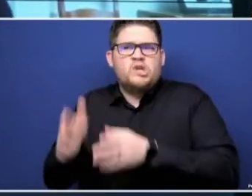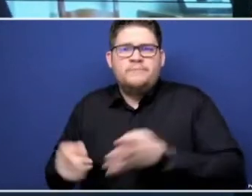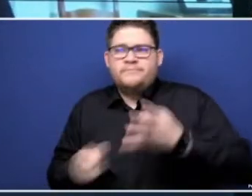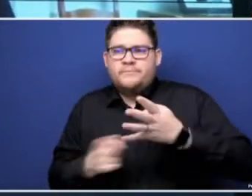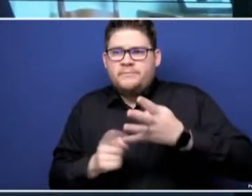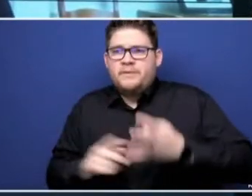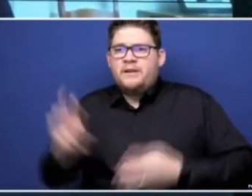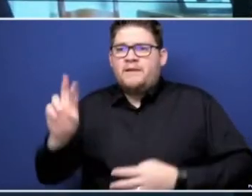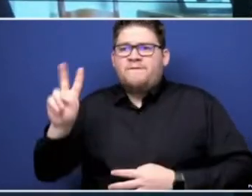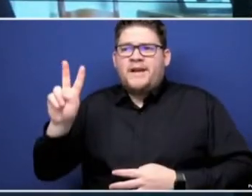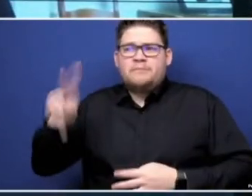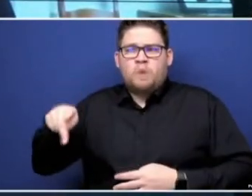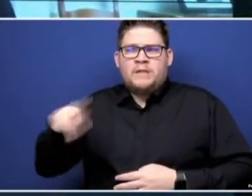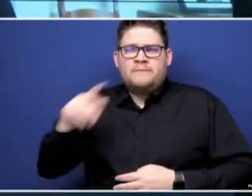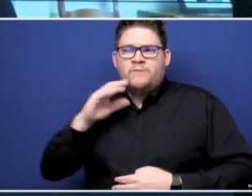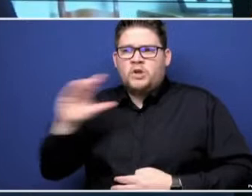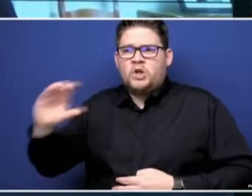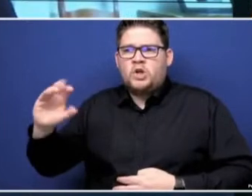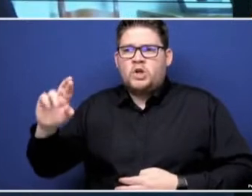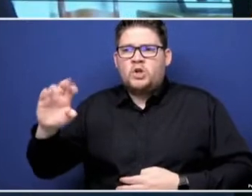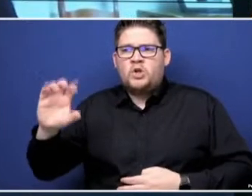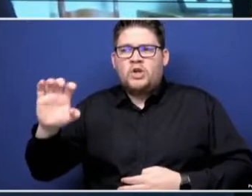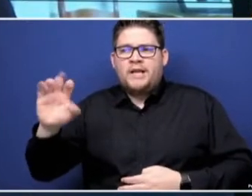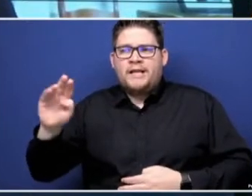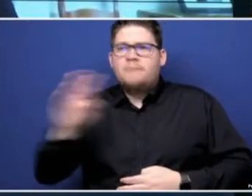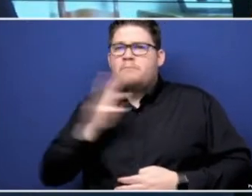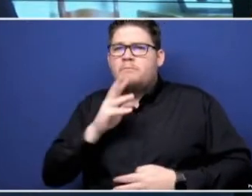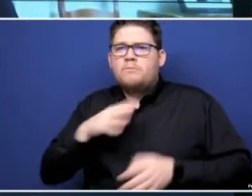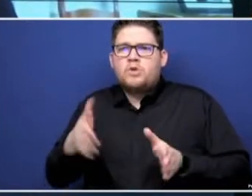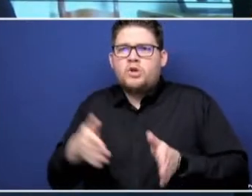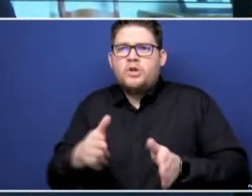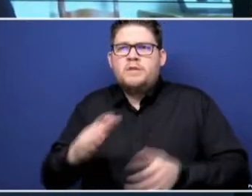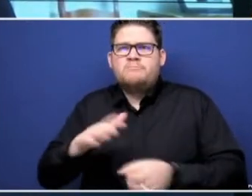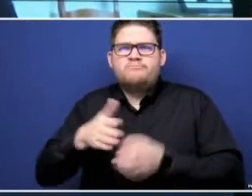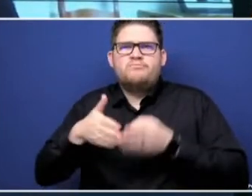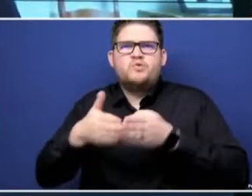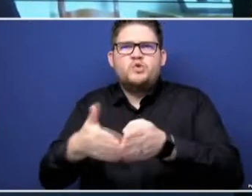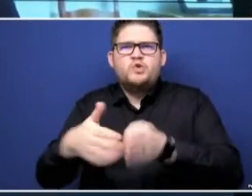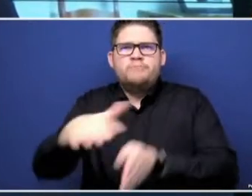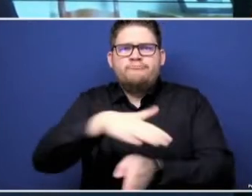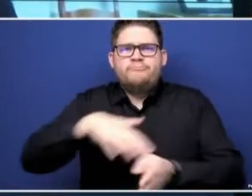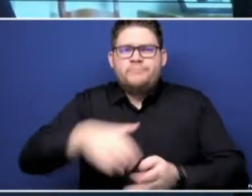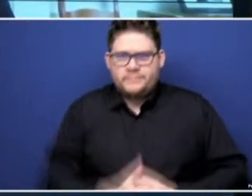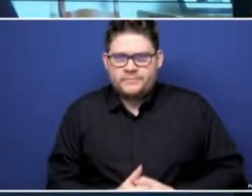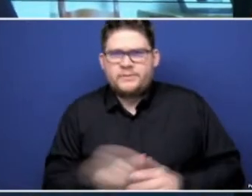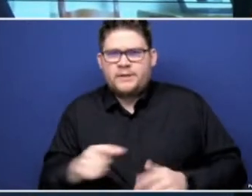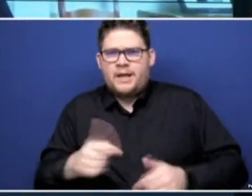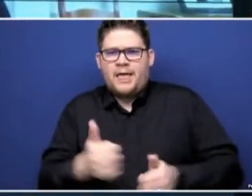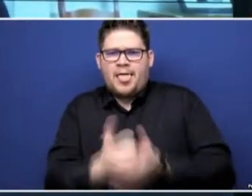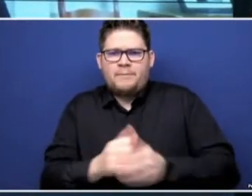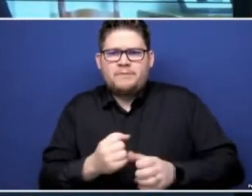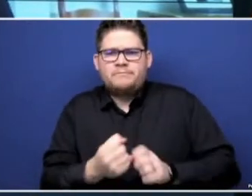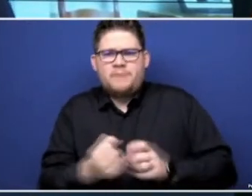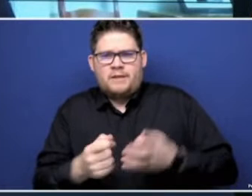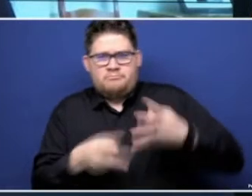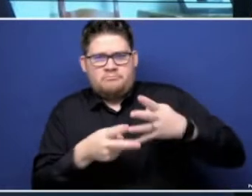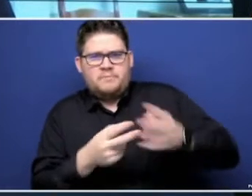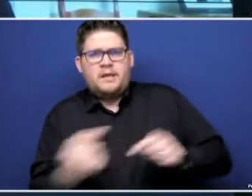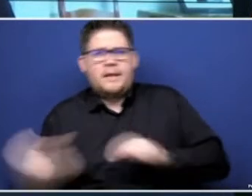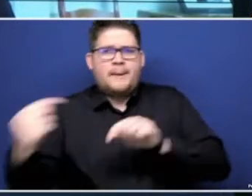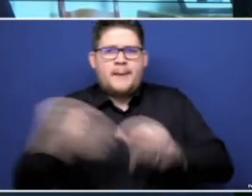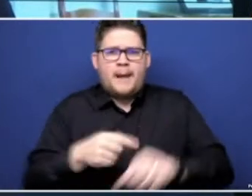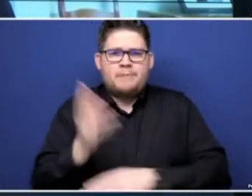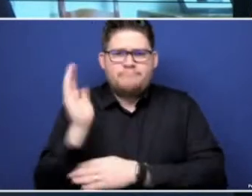and nonprofit sector who are actually bring remarkable skills to our ability to ramp up